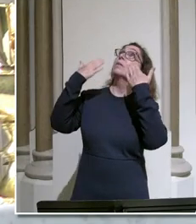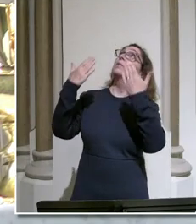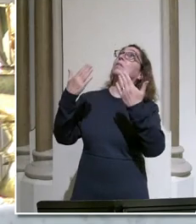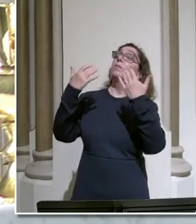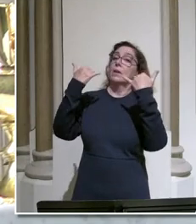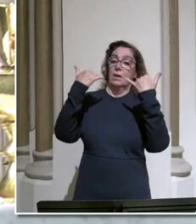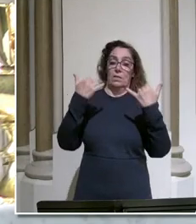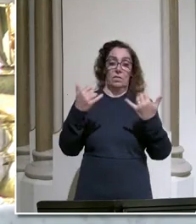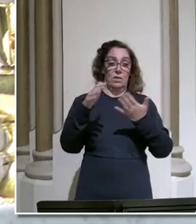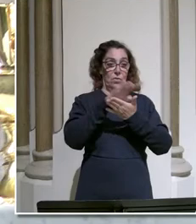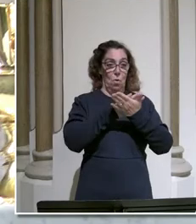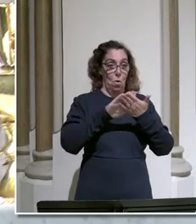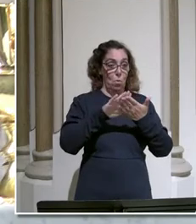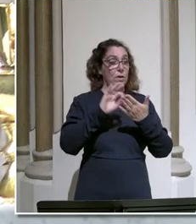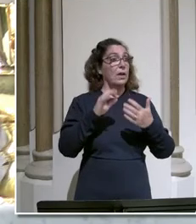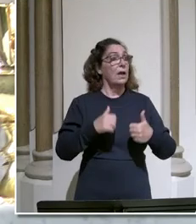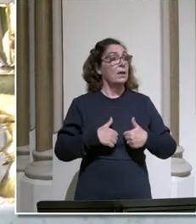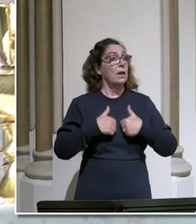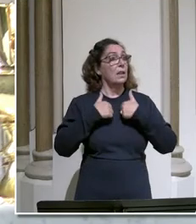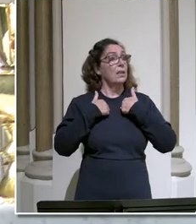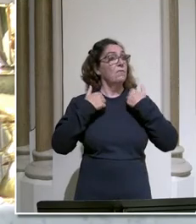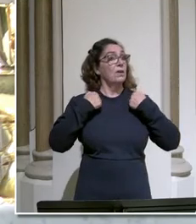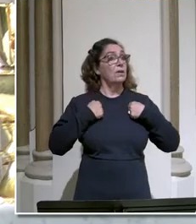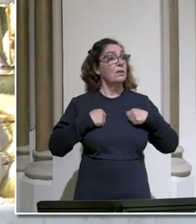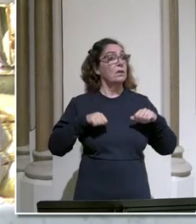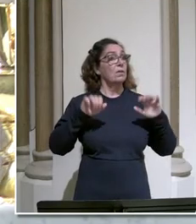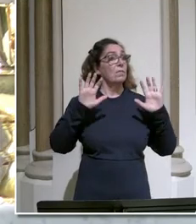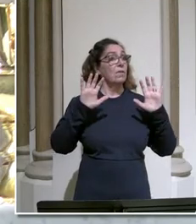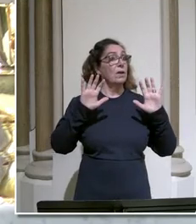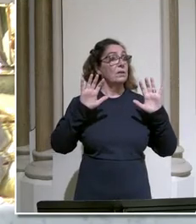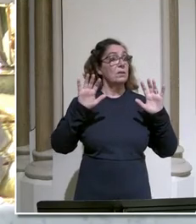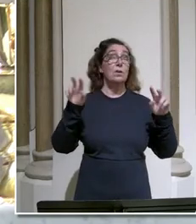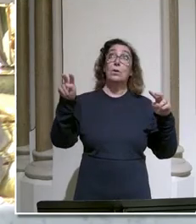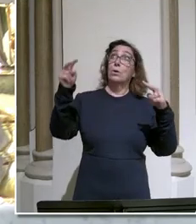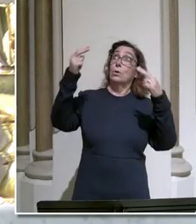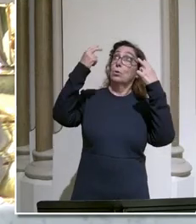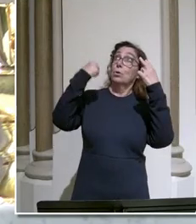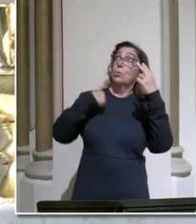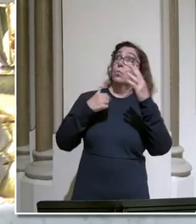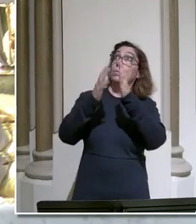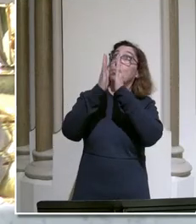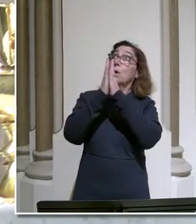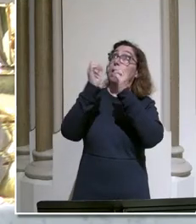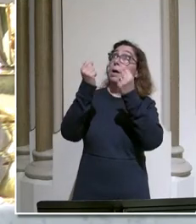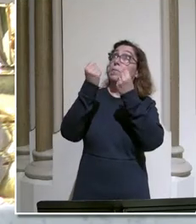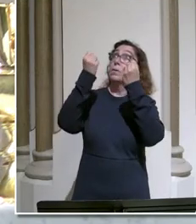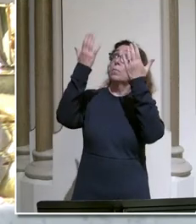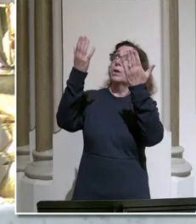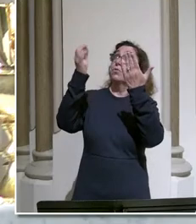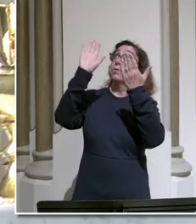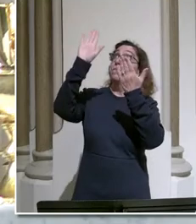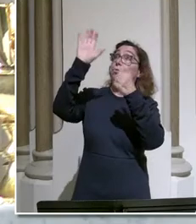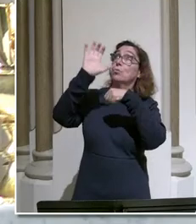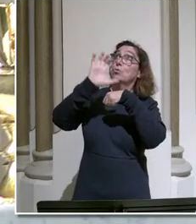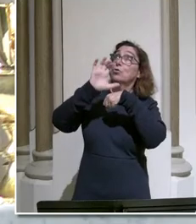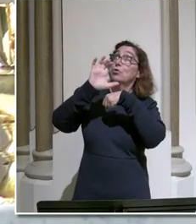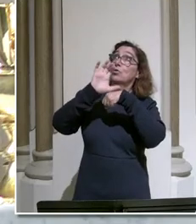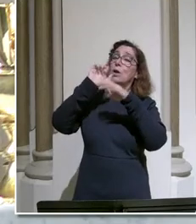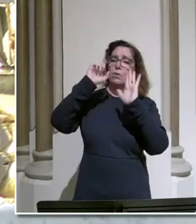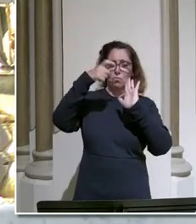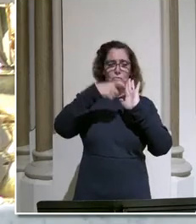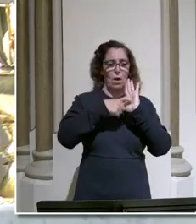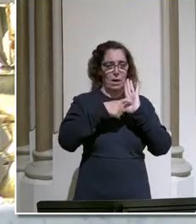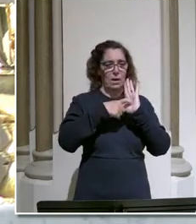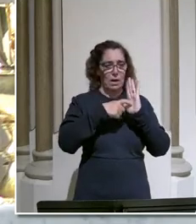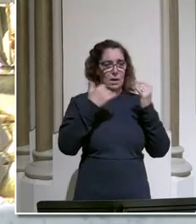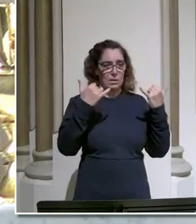this holy and living sacrifice. Look, we pray, upon the oblation of your church, and